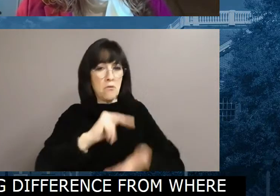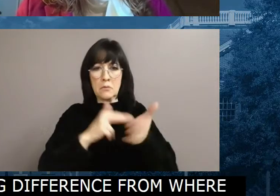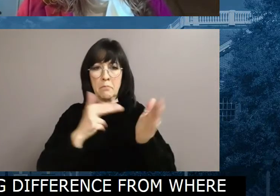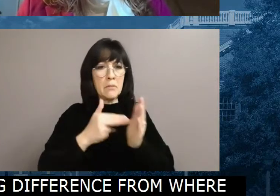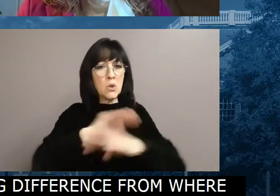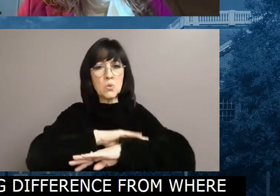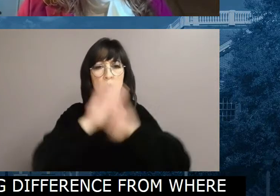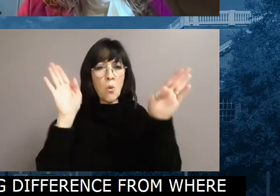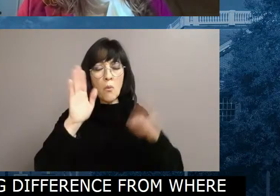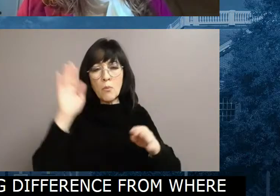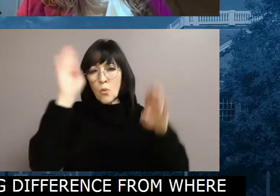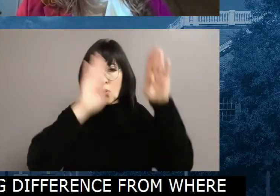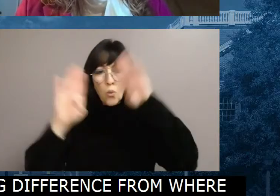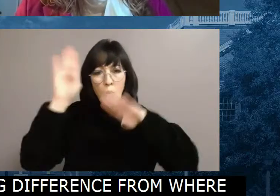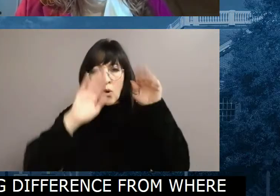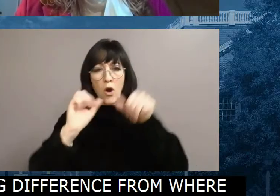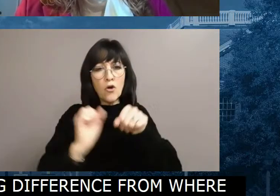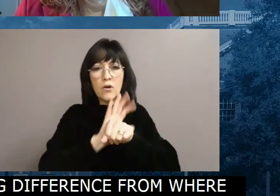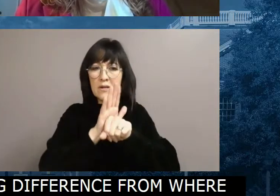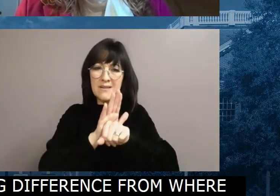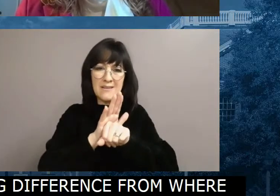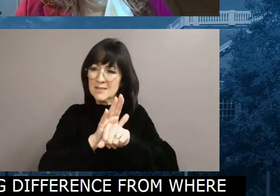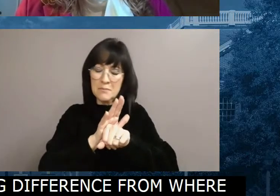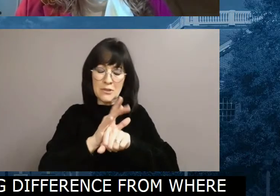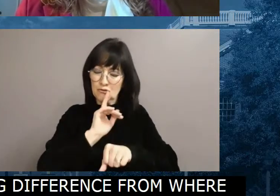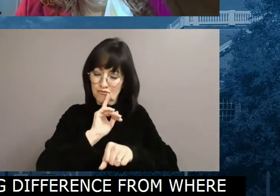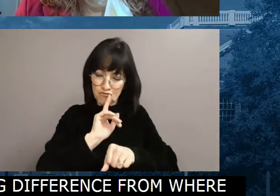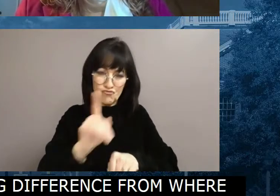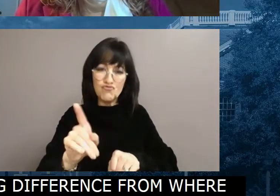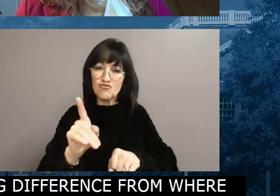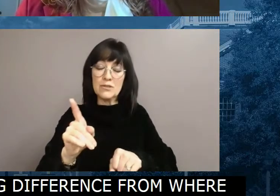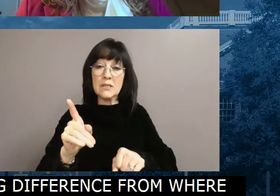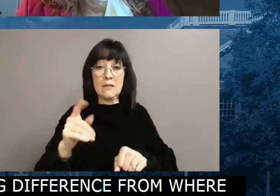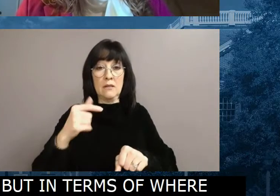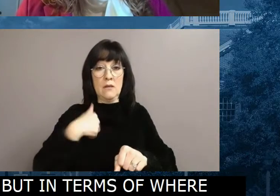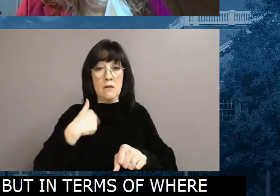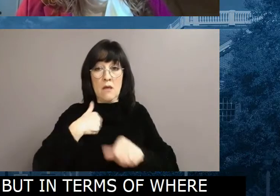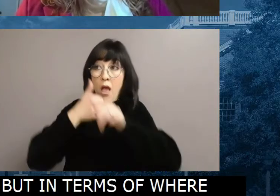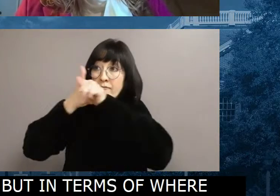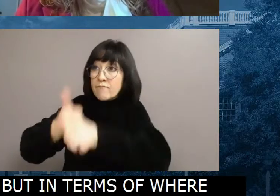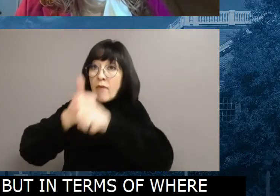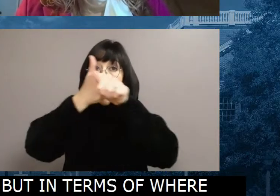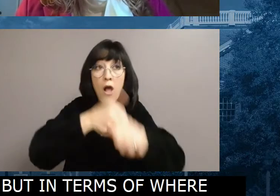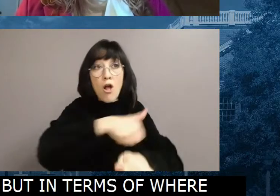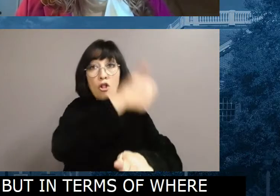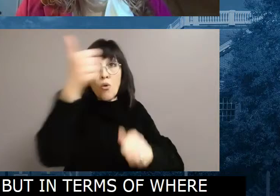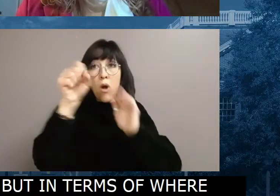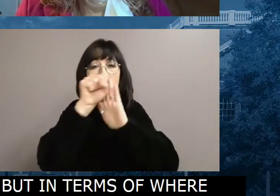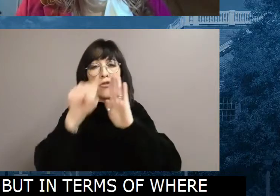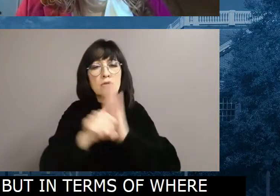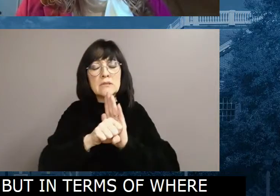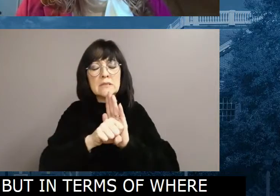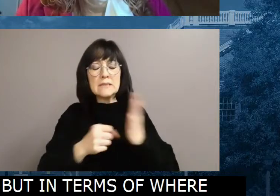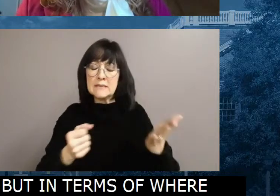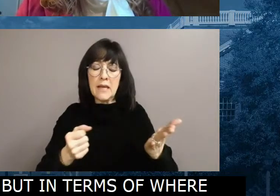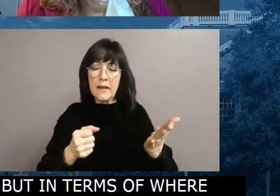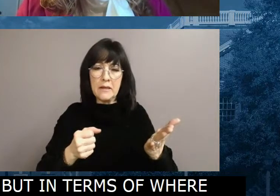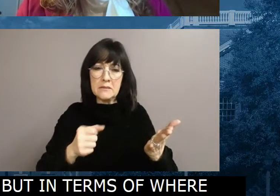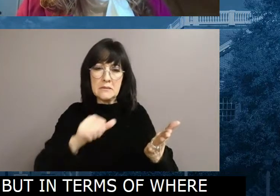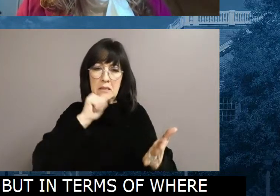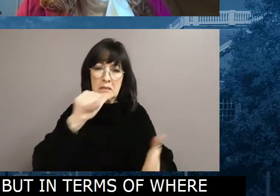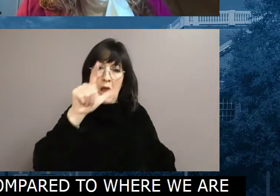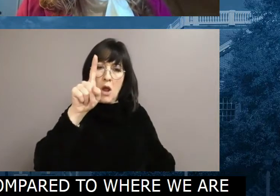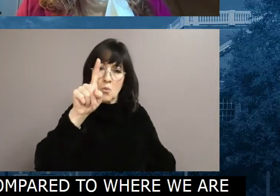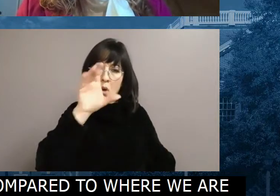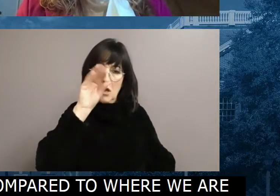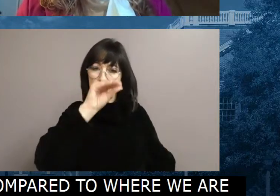establishment compared to where we are in the states around us. And we'll continue to look at those numbers and make appropriate changes